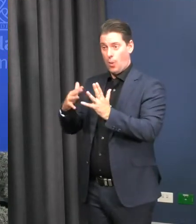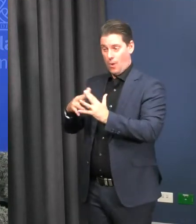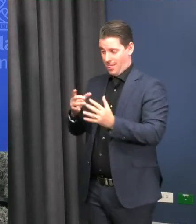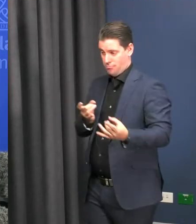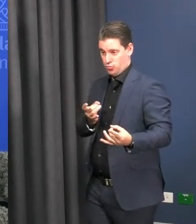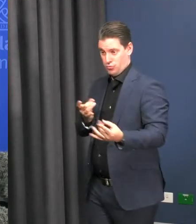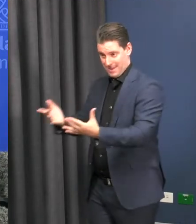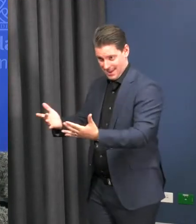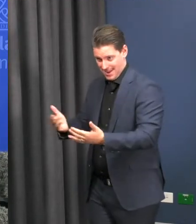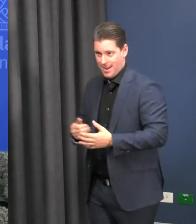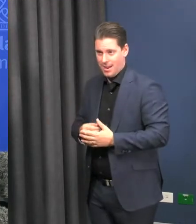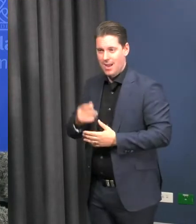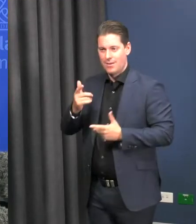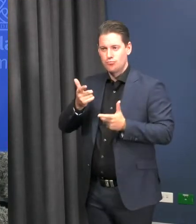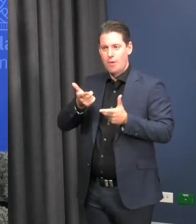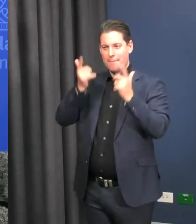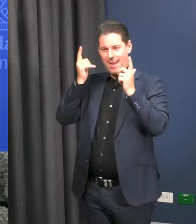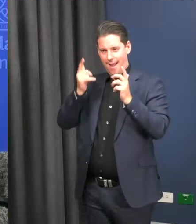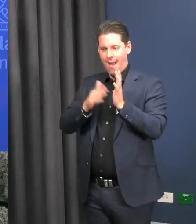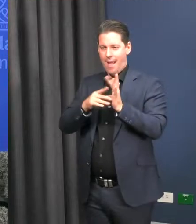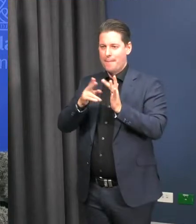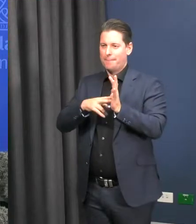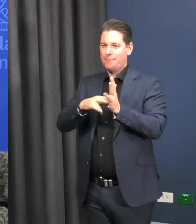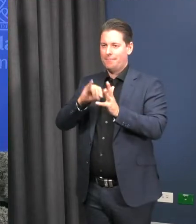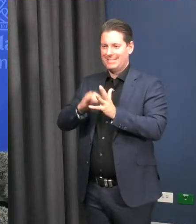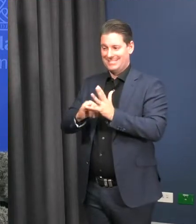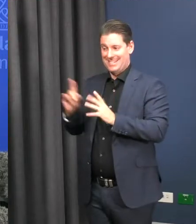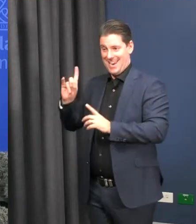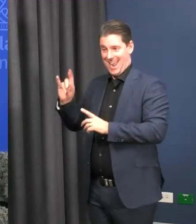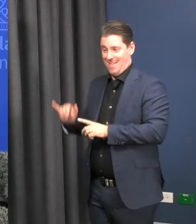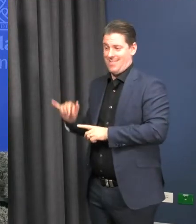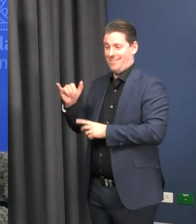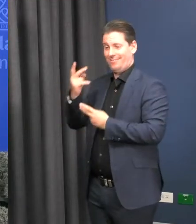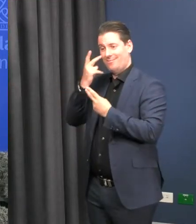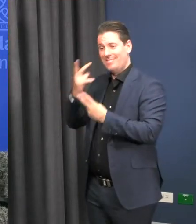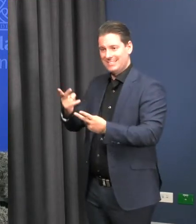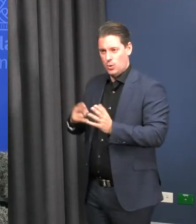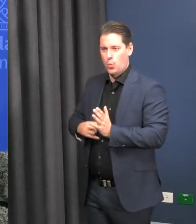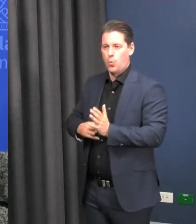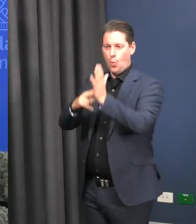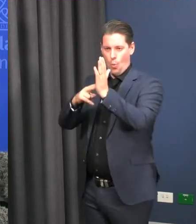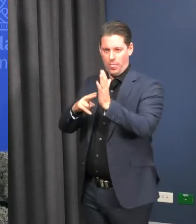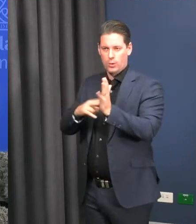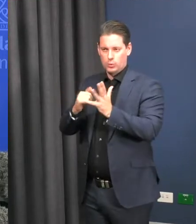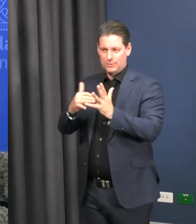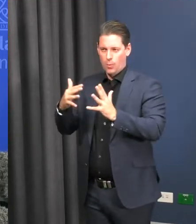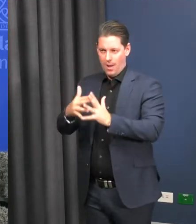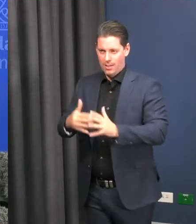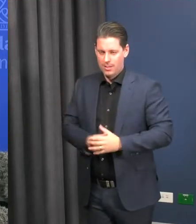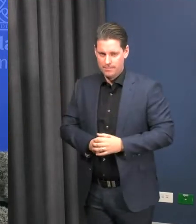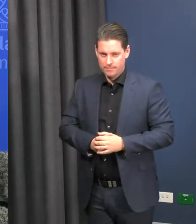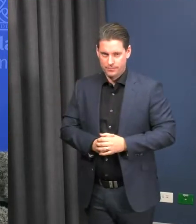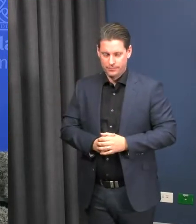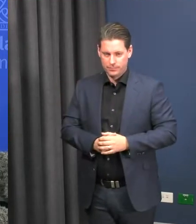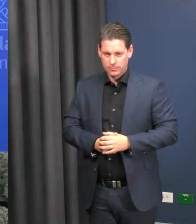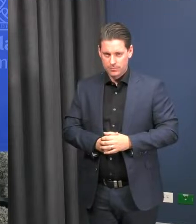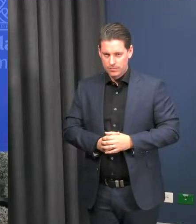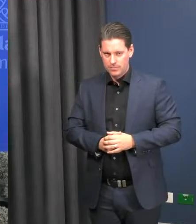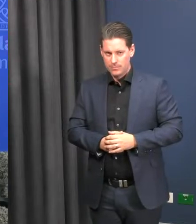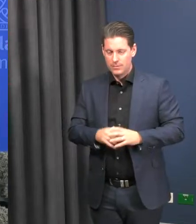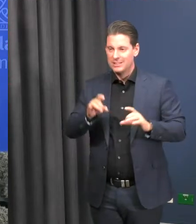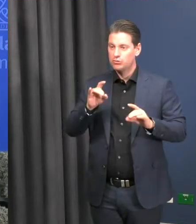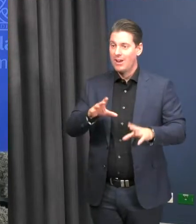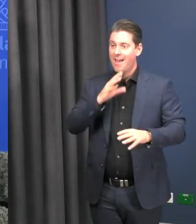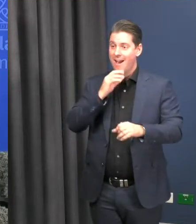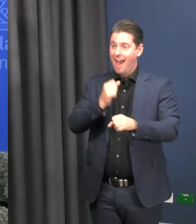that Premier Minns is currently travelling to northern New South Wales. The Commonwealth is also pre-positioning